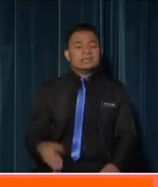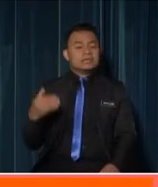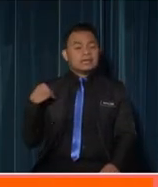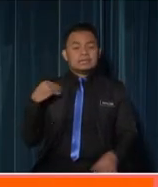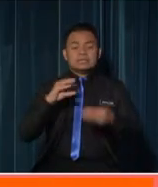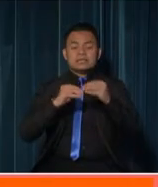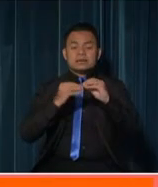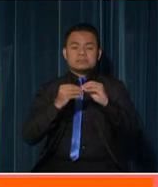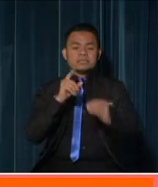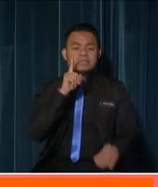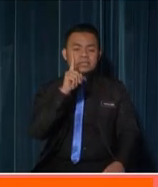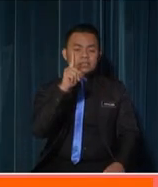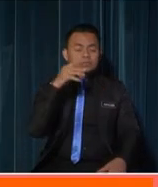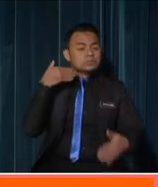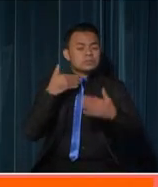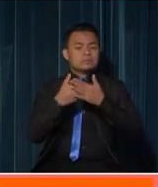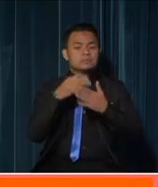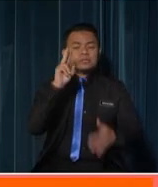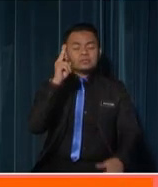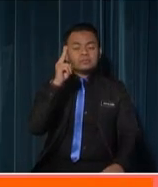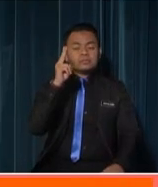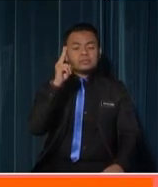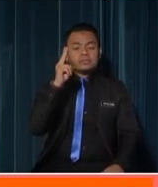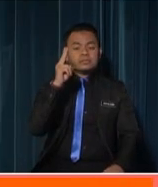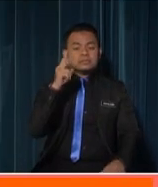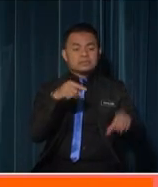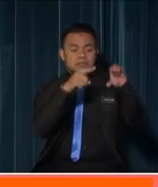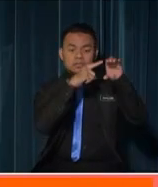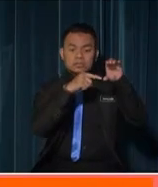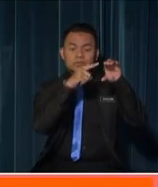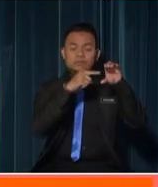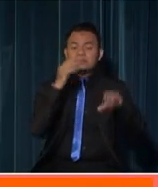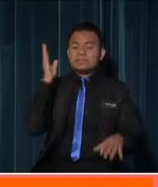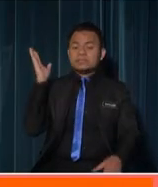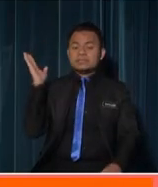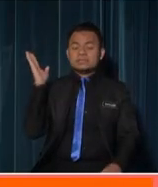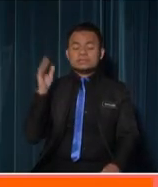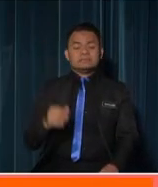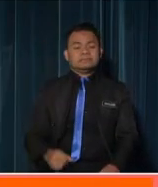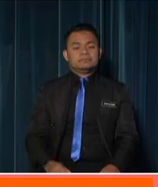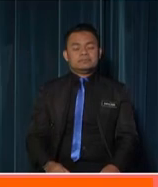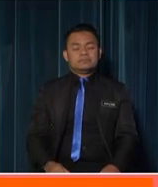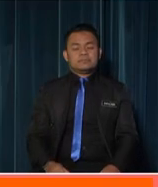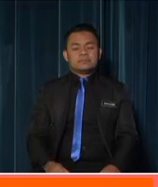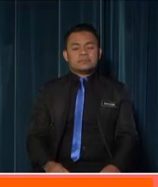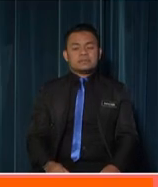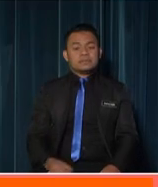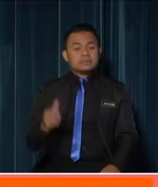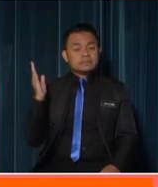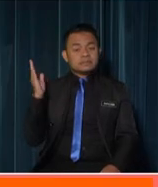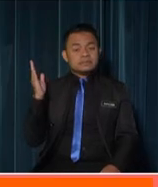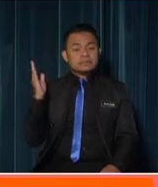1 to 12 on the clock face. This is an hour